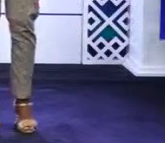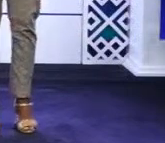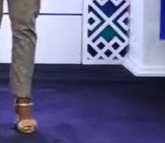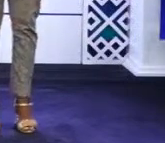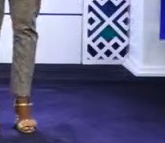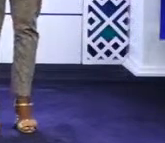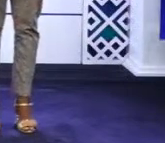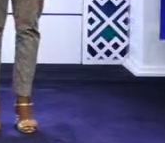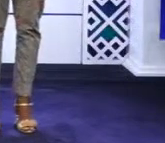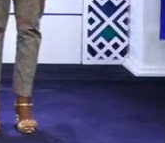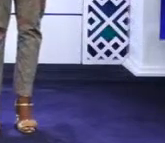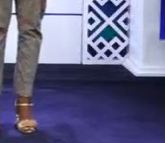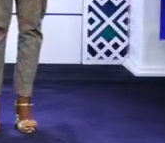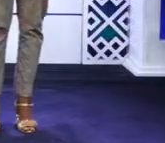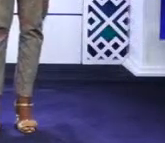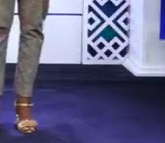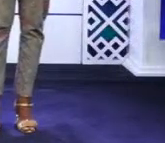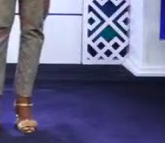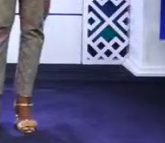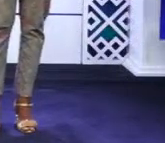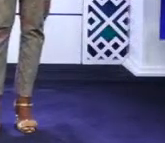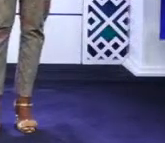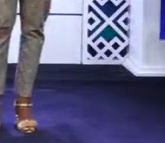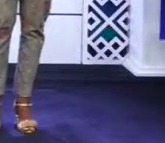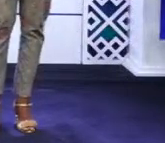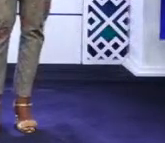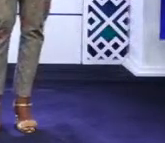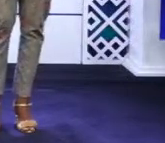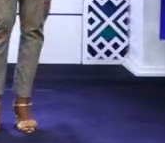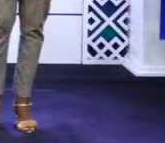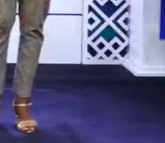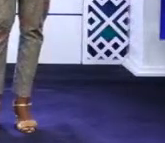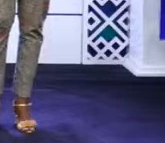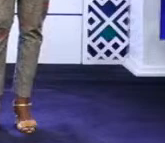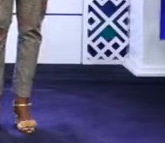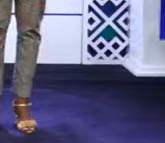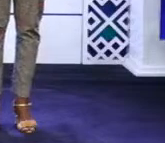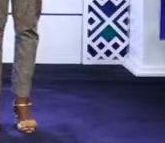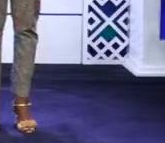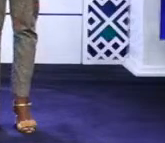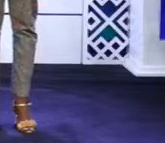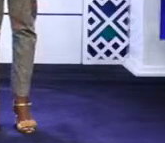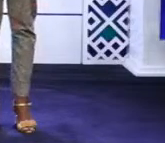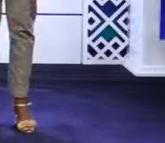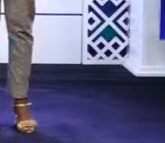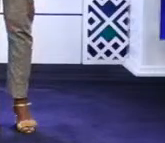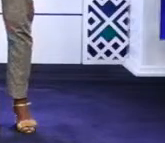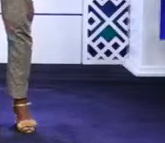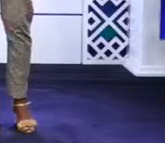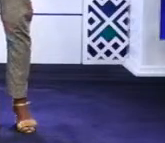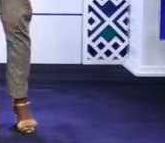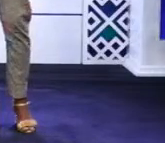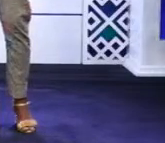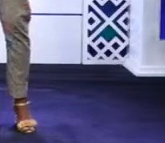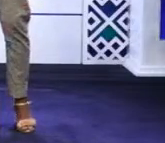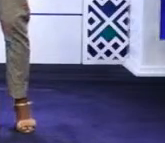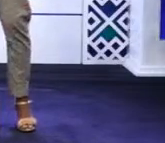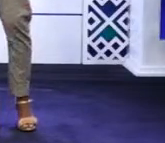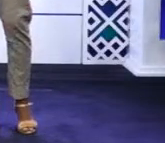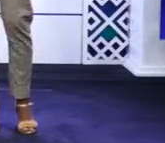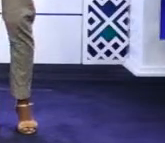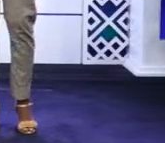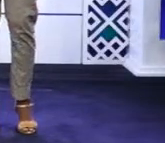kabo shakulianda rekediza broka bahataya. Joy has filled the earth and joy has filled our